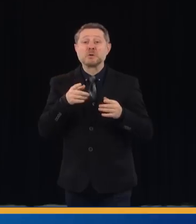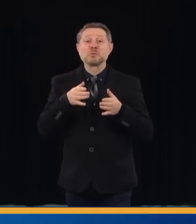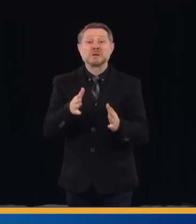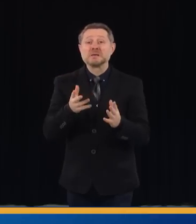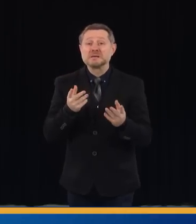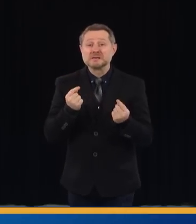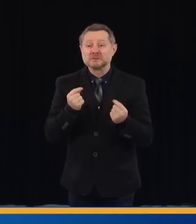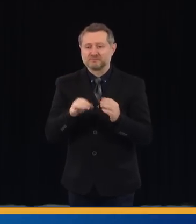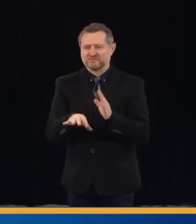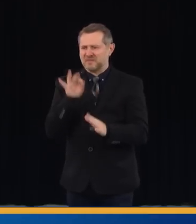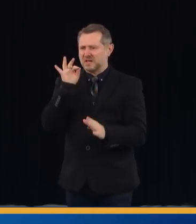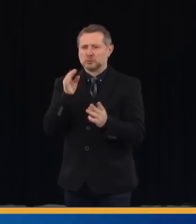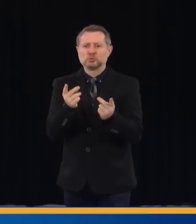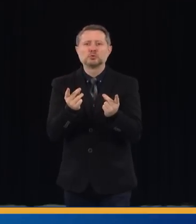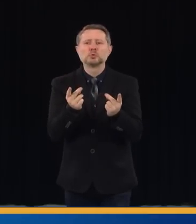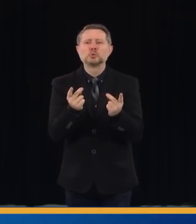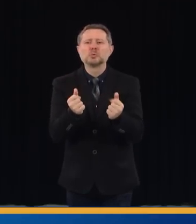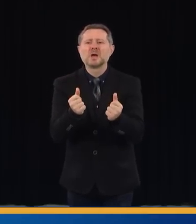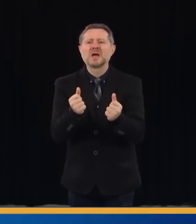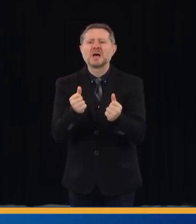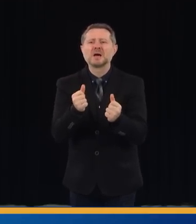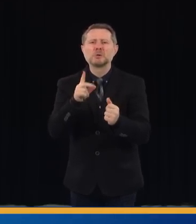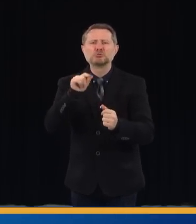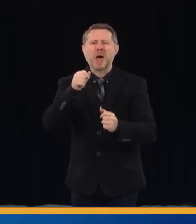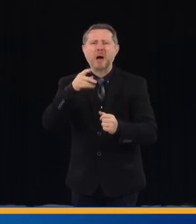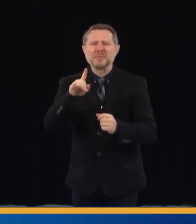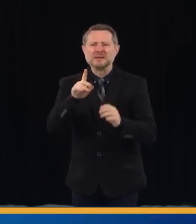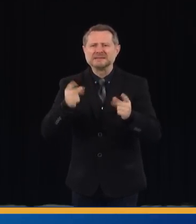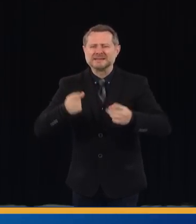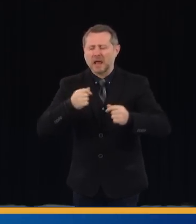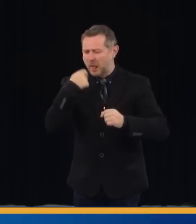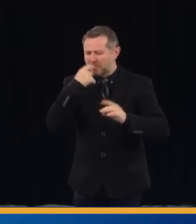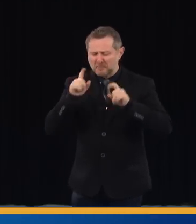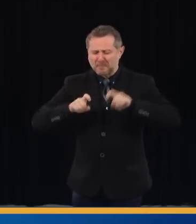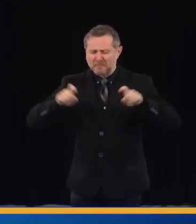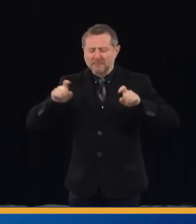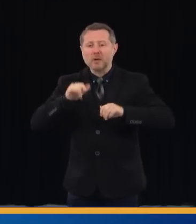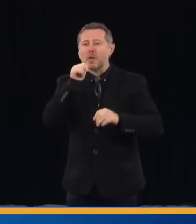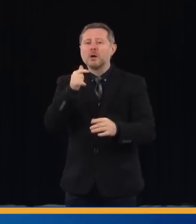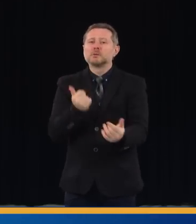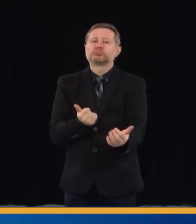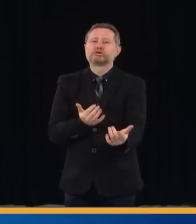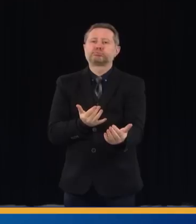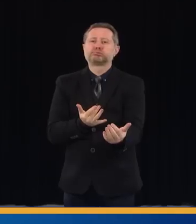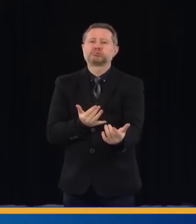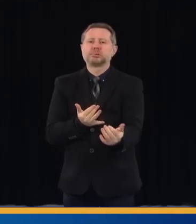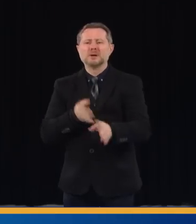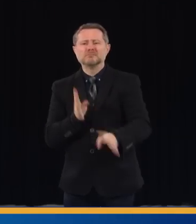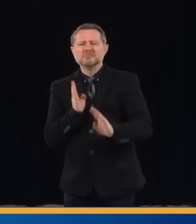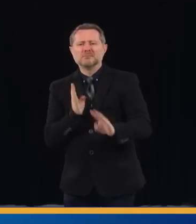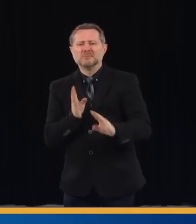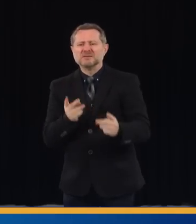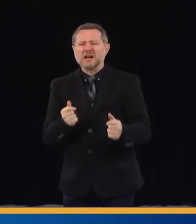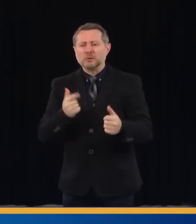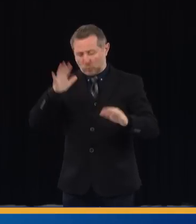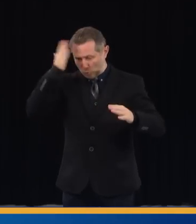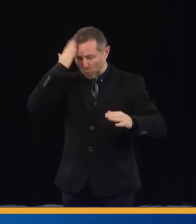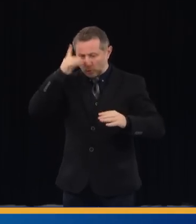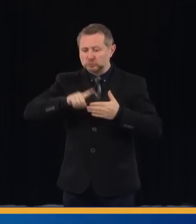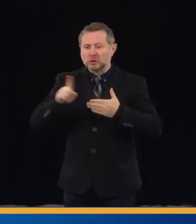testing procedure where people can test, they know who's positive, they know who's